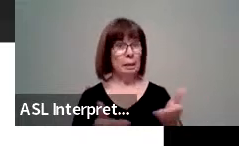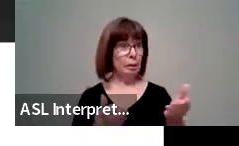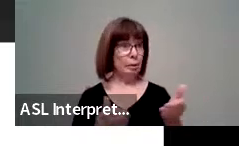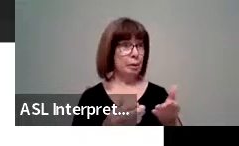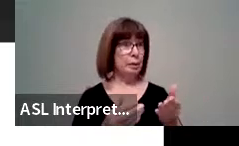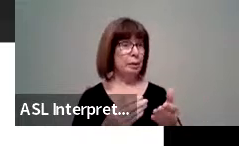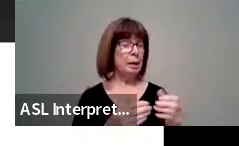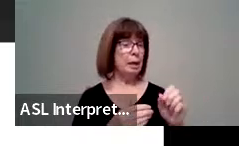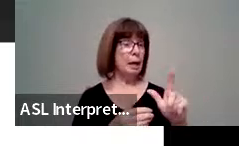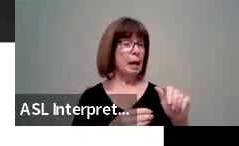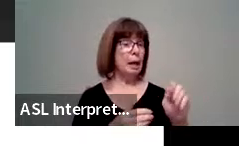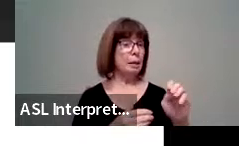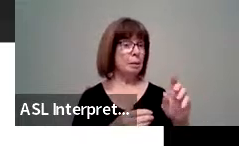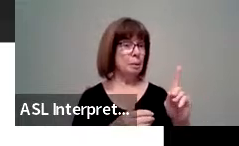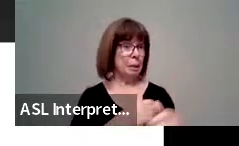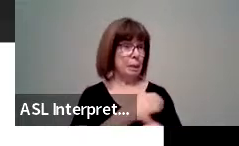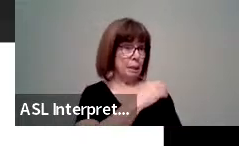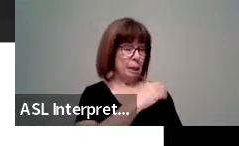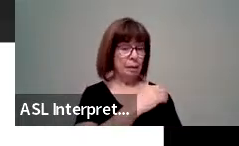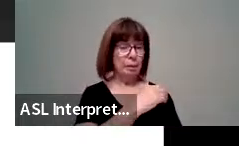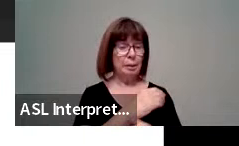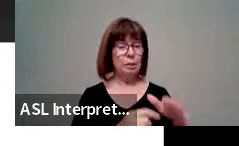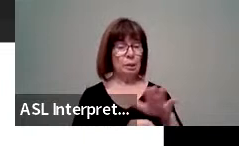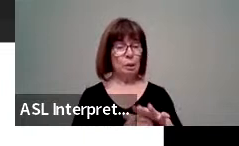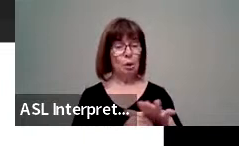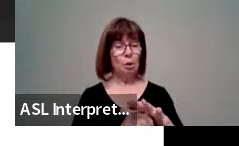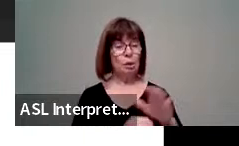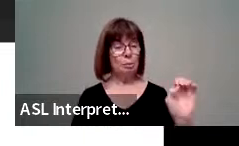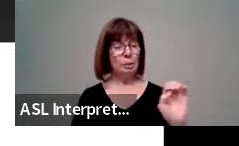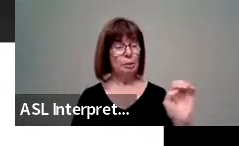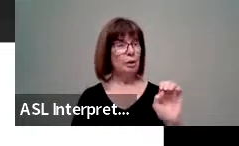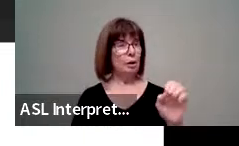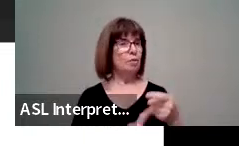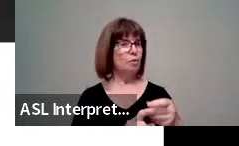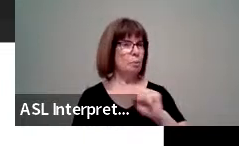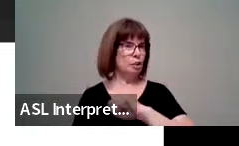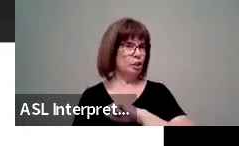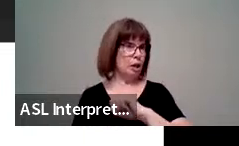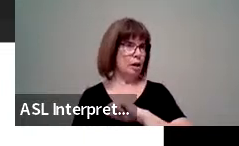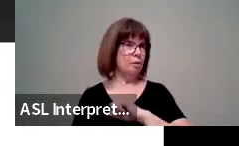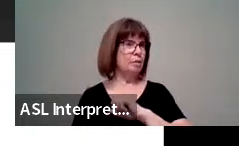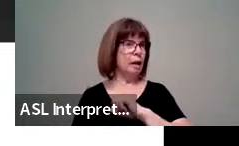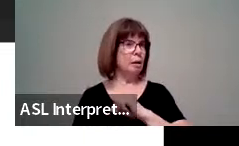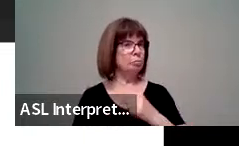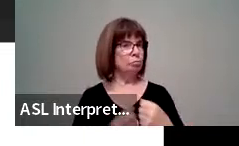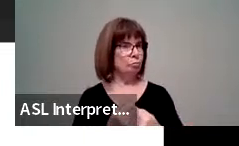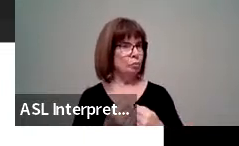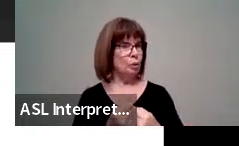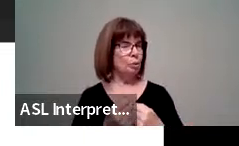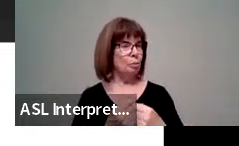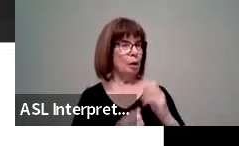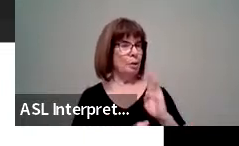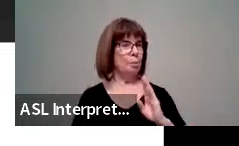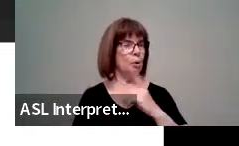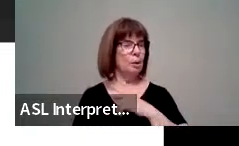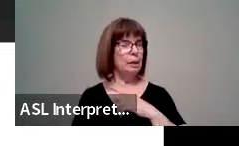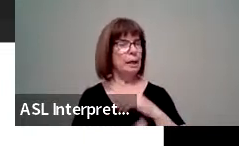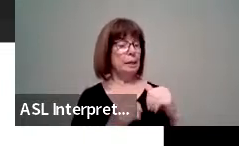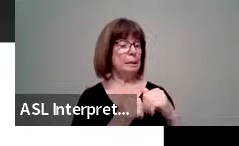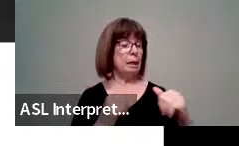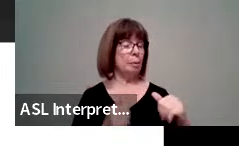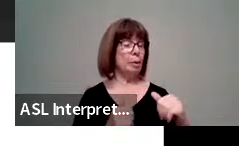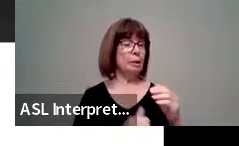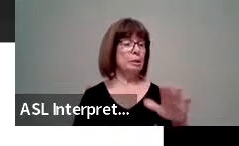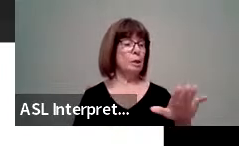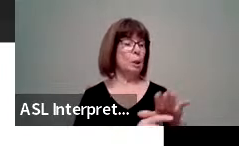there's a local emergency that was declared by the sheriff and ratified by the board. And then separately, there's a local health emergency that